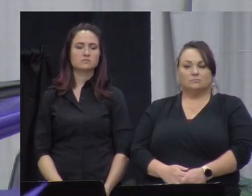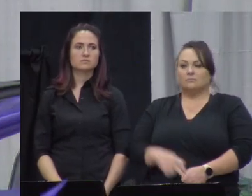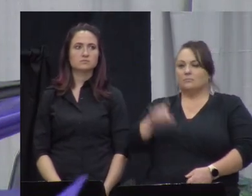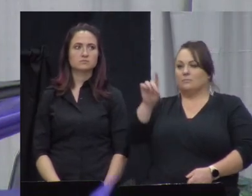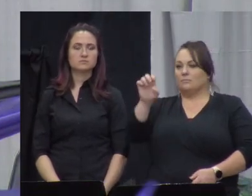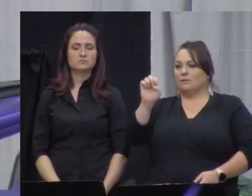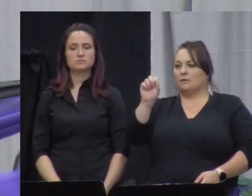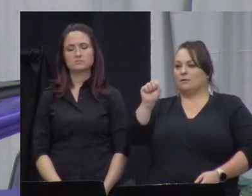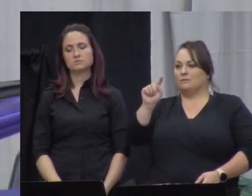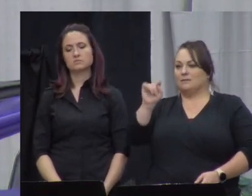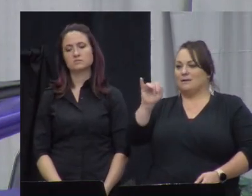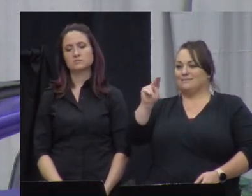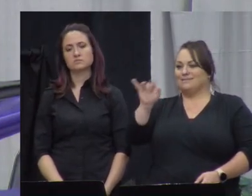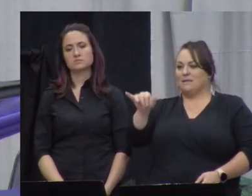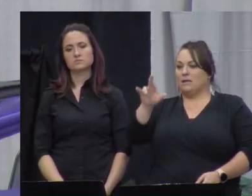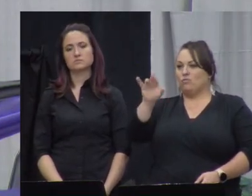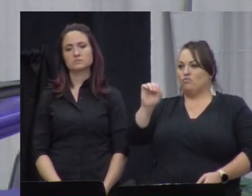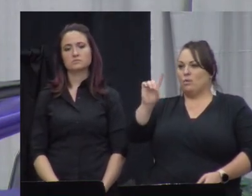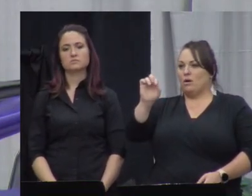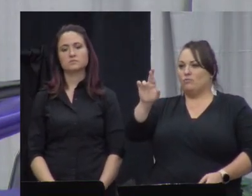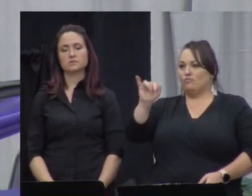Destiny Rodriguez.